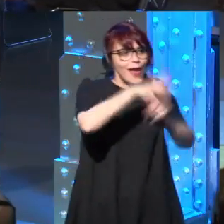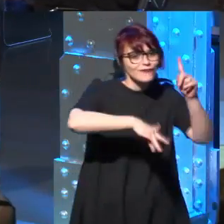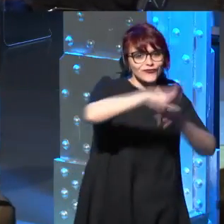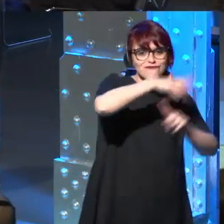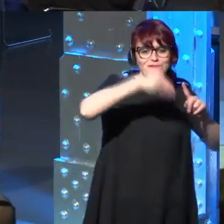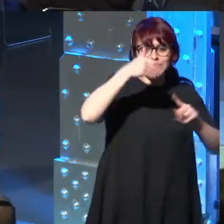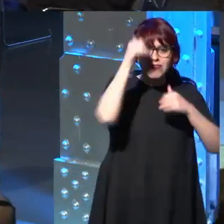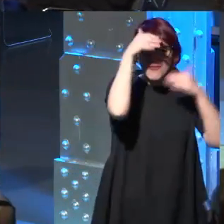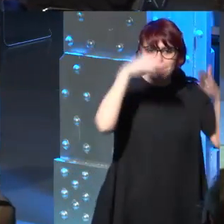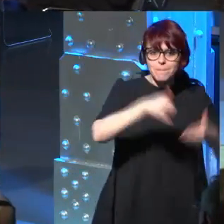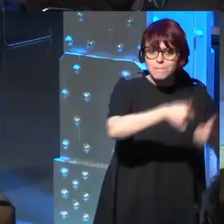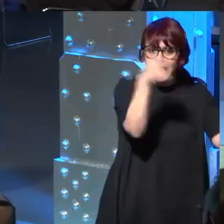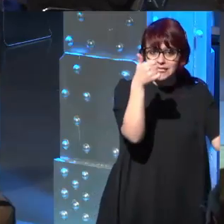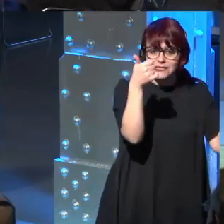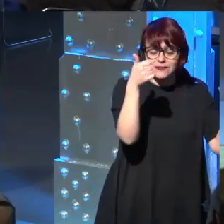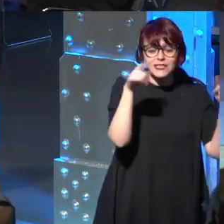music.